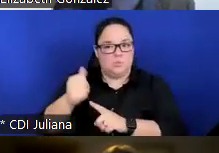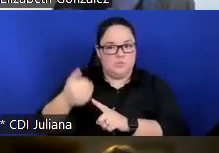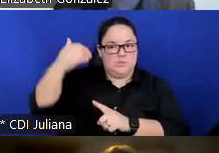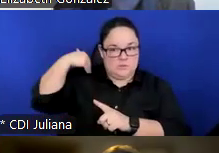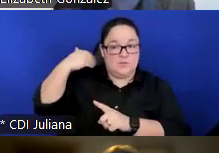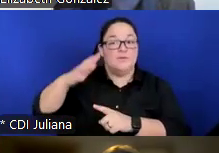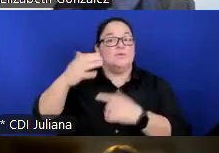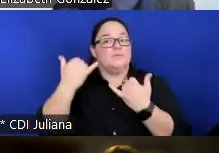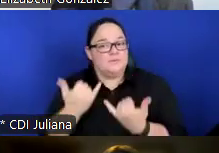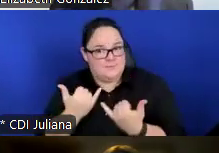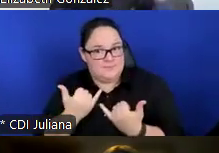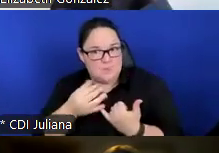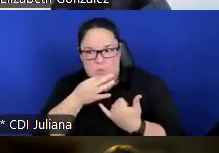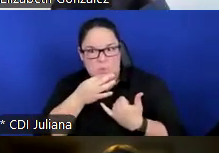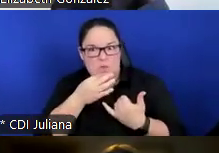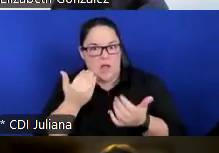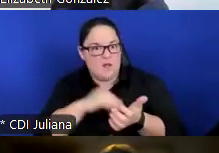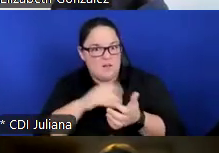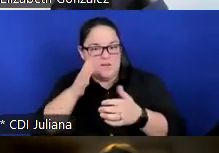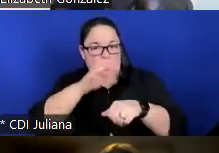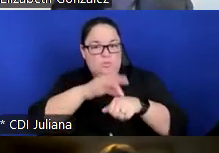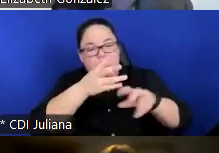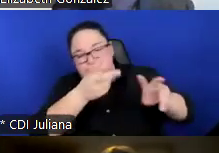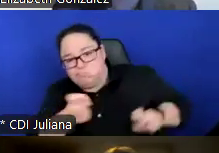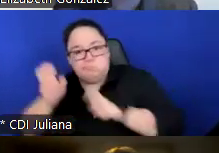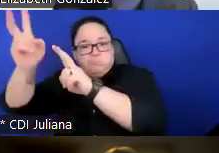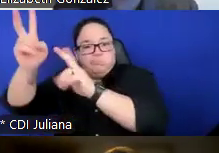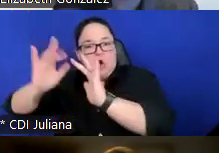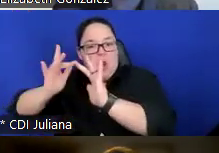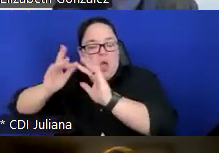be available on the Public Counsel website.